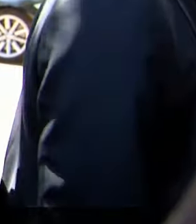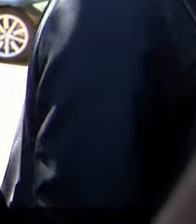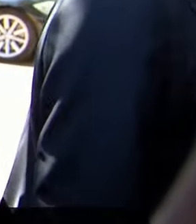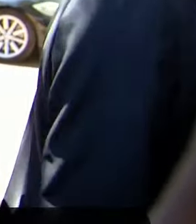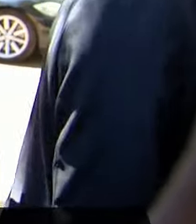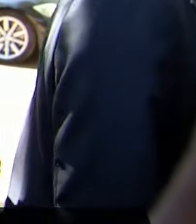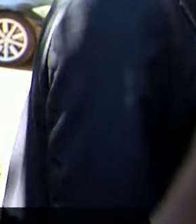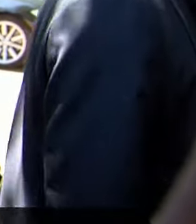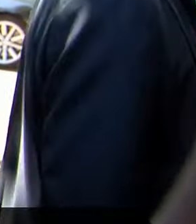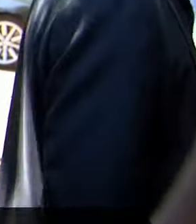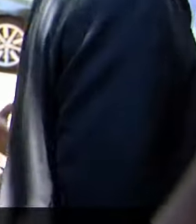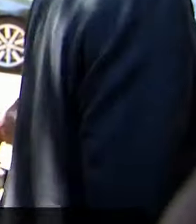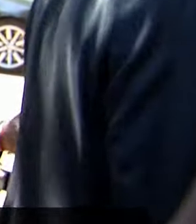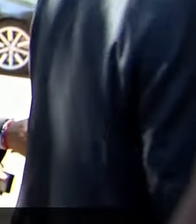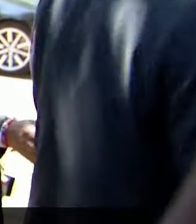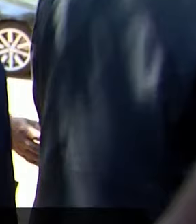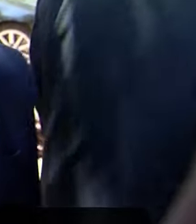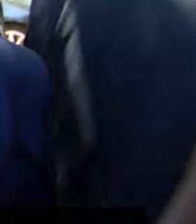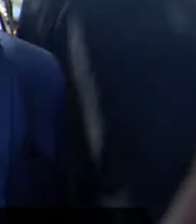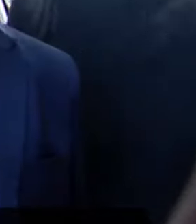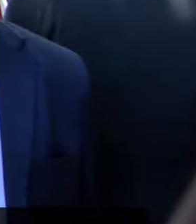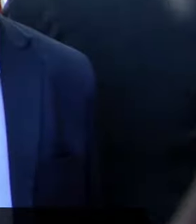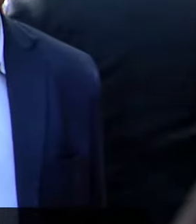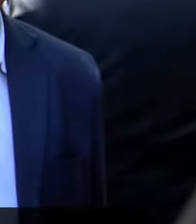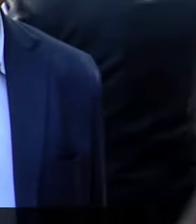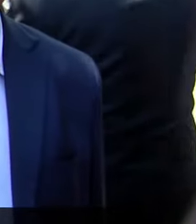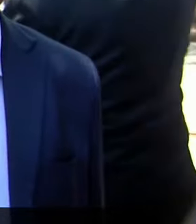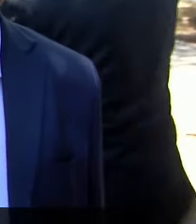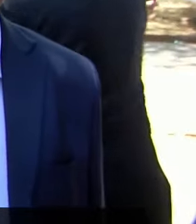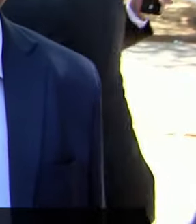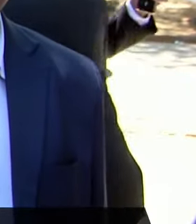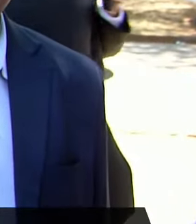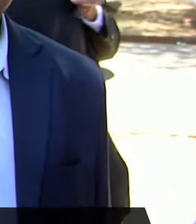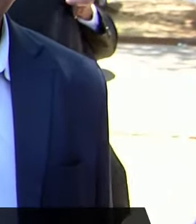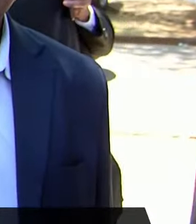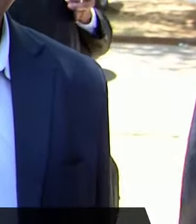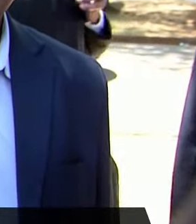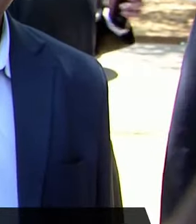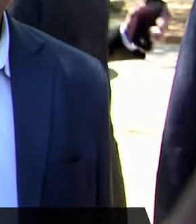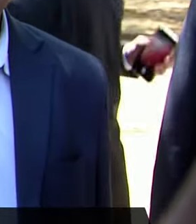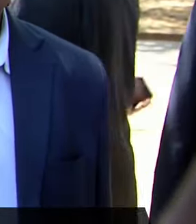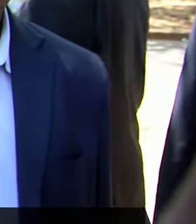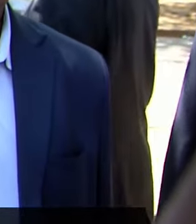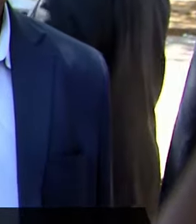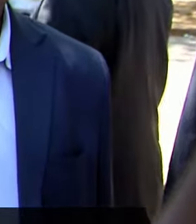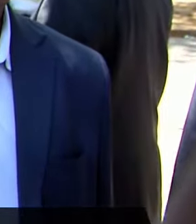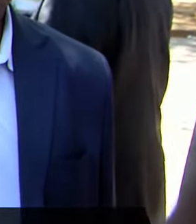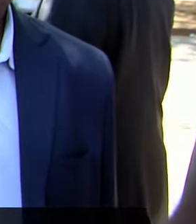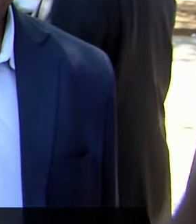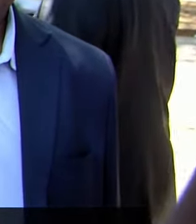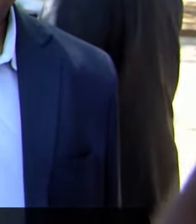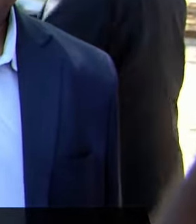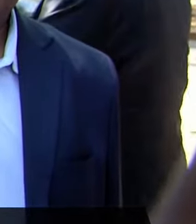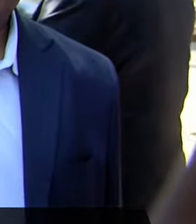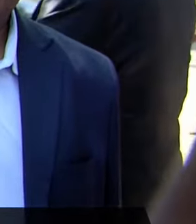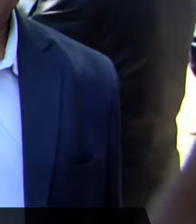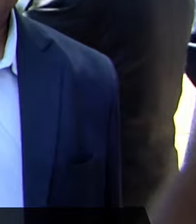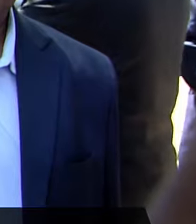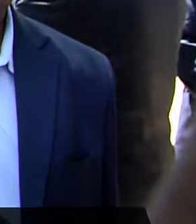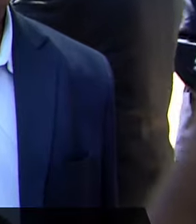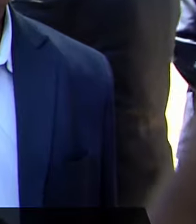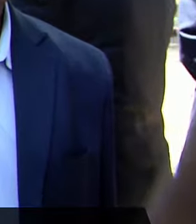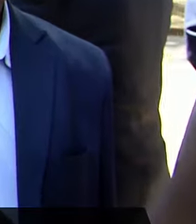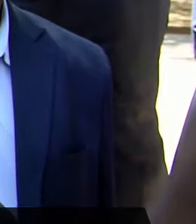We worked closely with Aziz for many years, and he's a very... I would do, if you